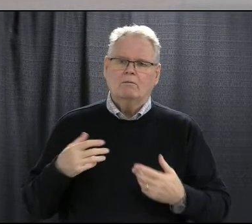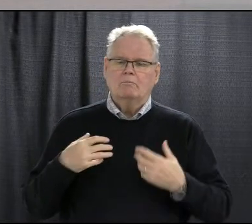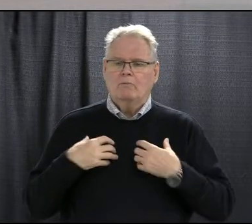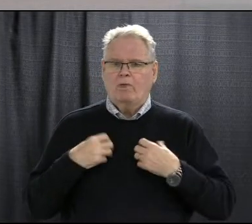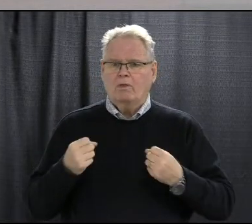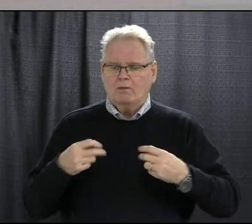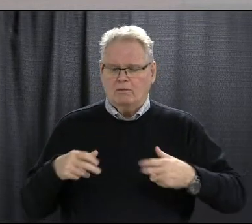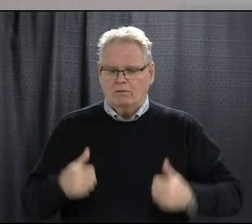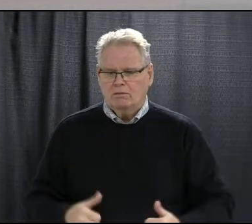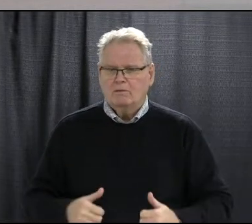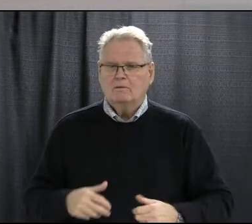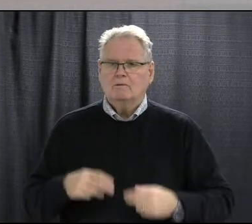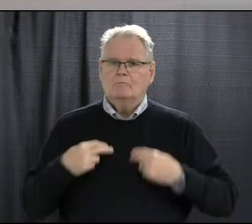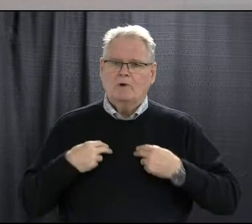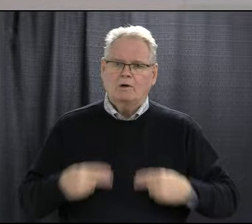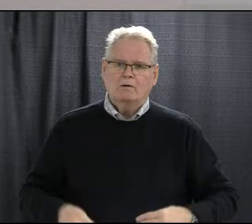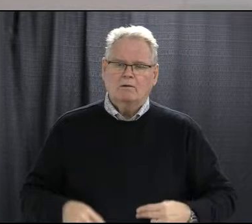are